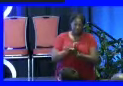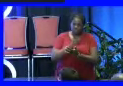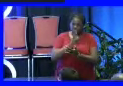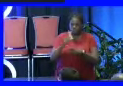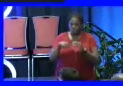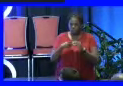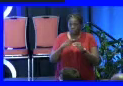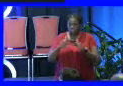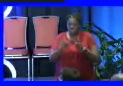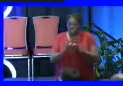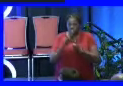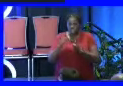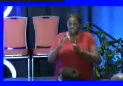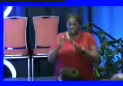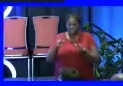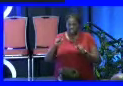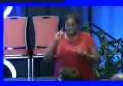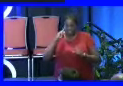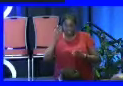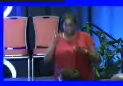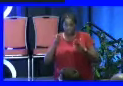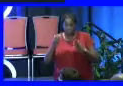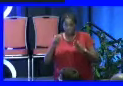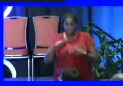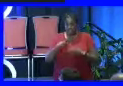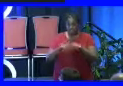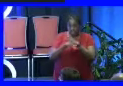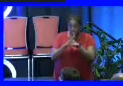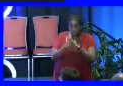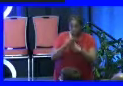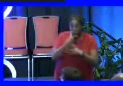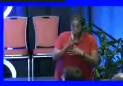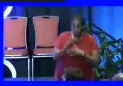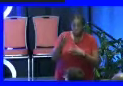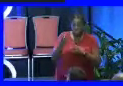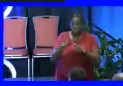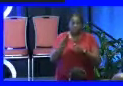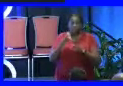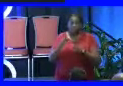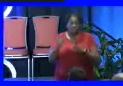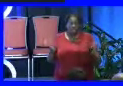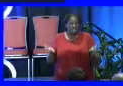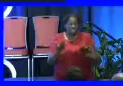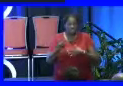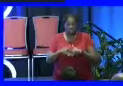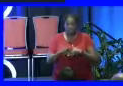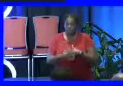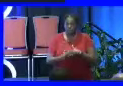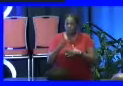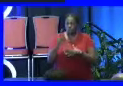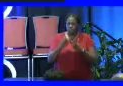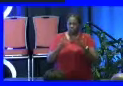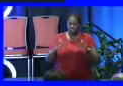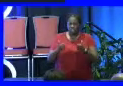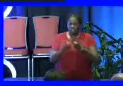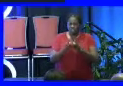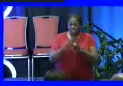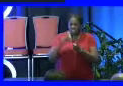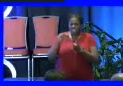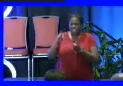challenges and HUD would hear it, but maybe he's live streaming or somebody from HUD is, so I'll speak to it as if he's here. But one of the major issues is